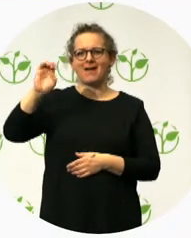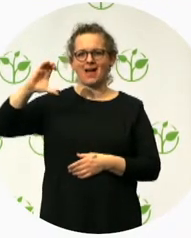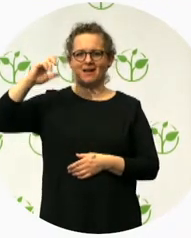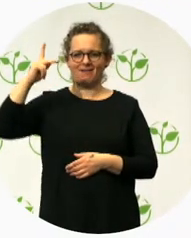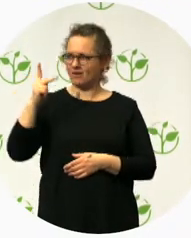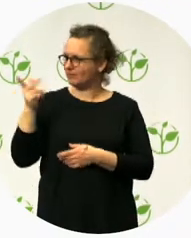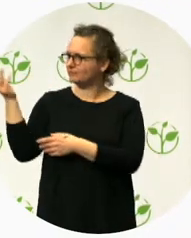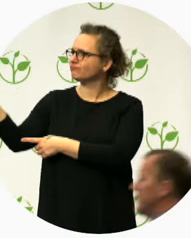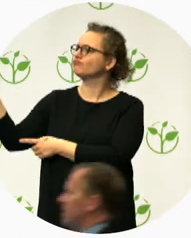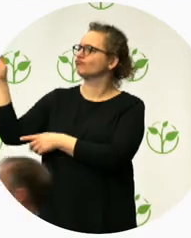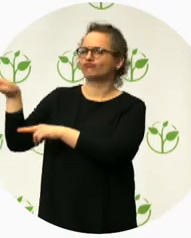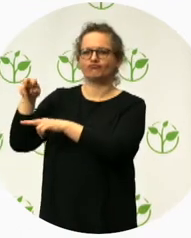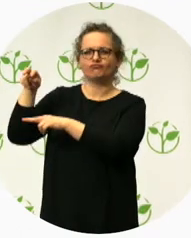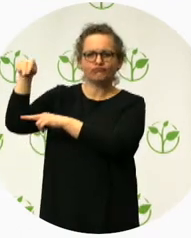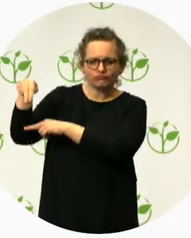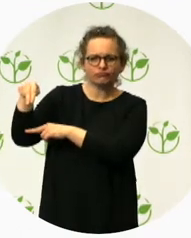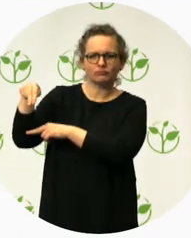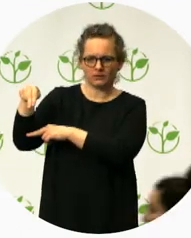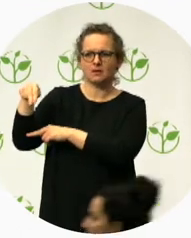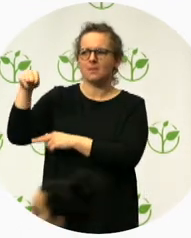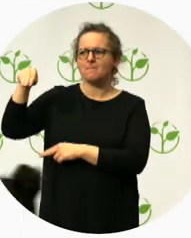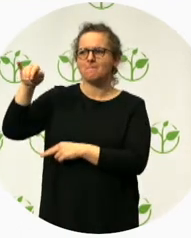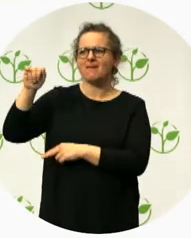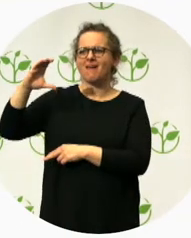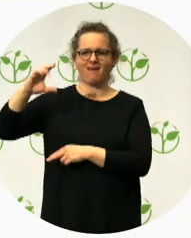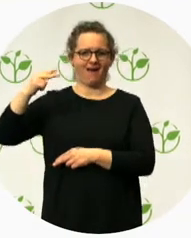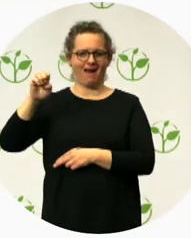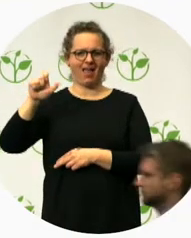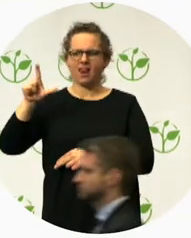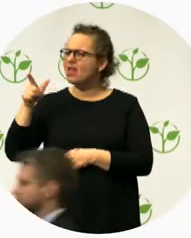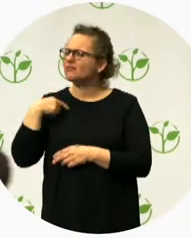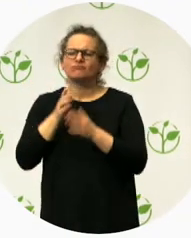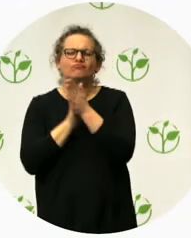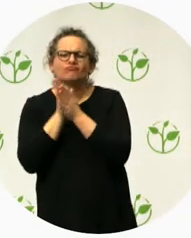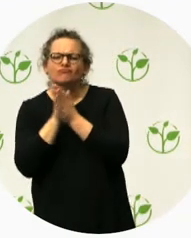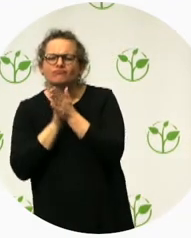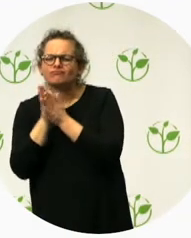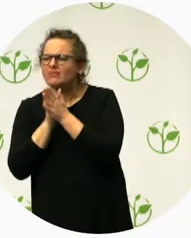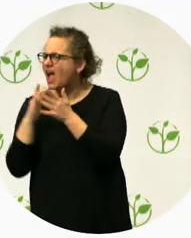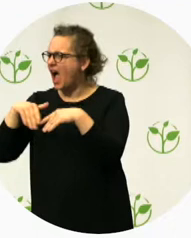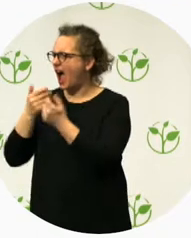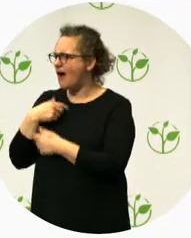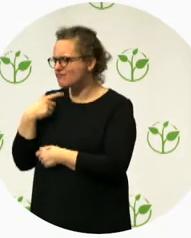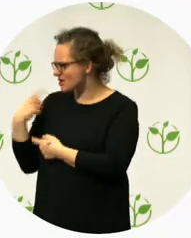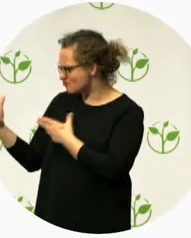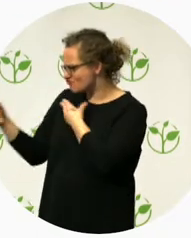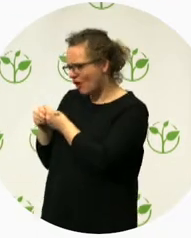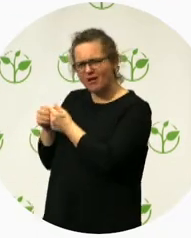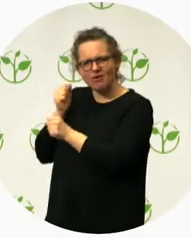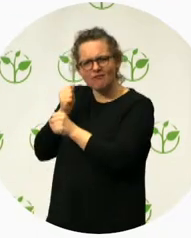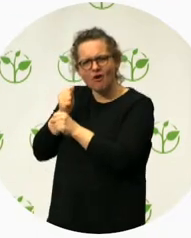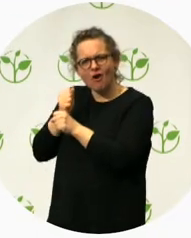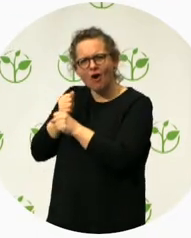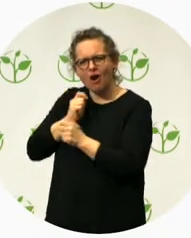So Michael and I are going to do a bit of a Bonnie and Clyde on some of the complexities of this conference, because we have a